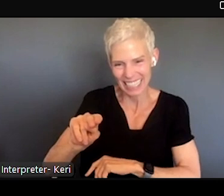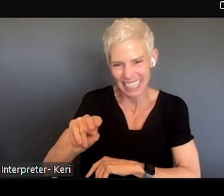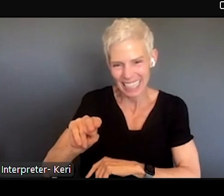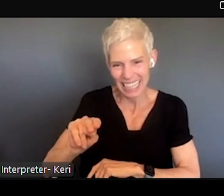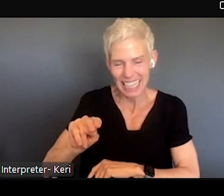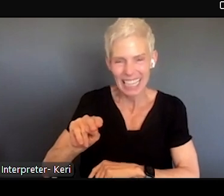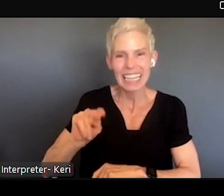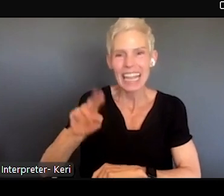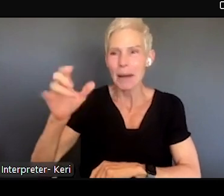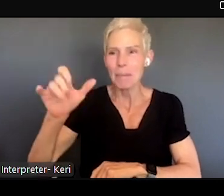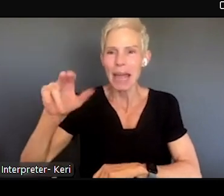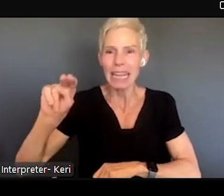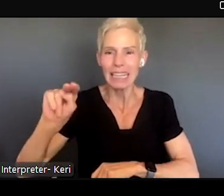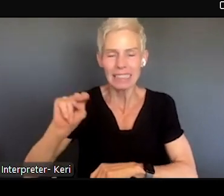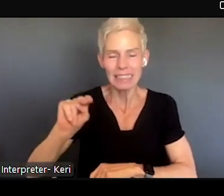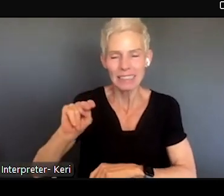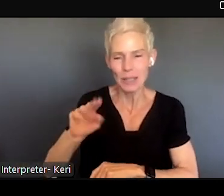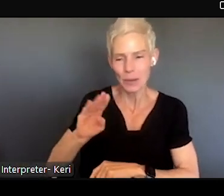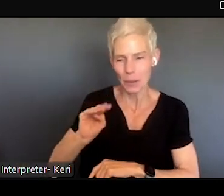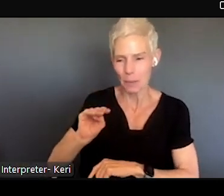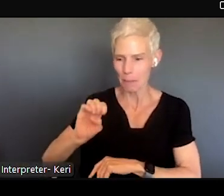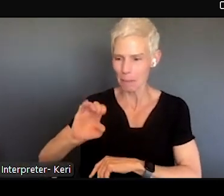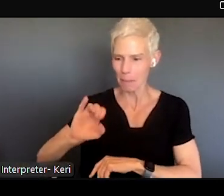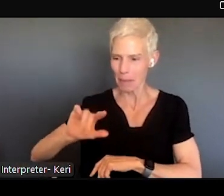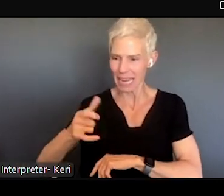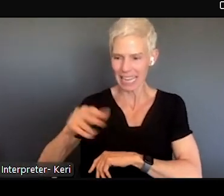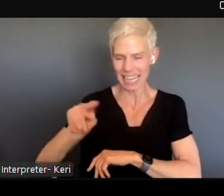Megan to Megan, right? Yes.